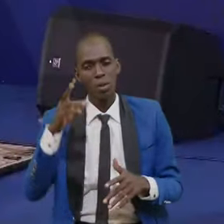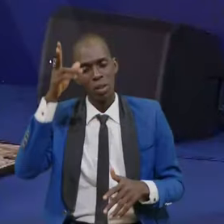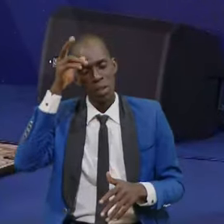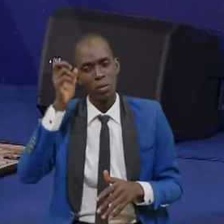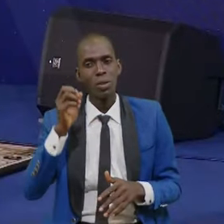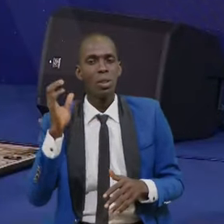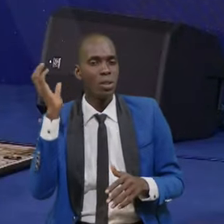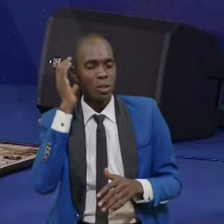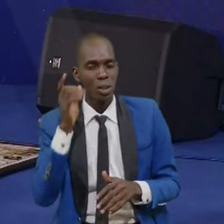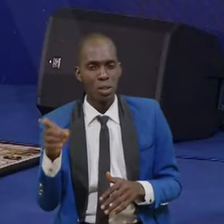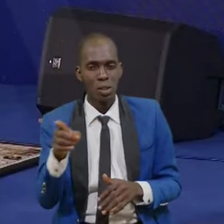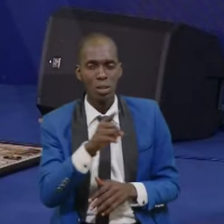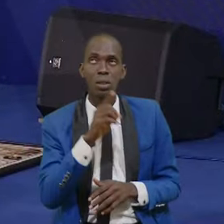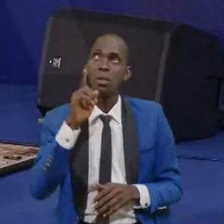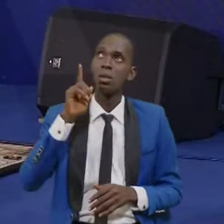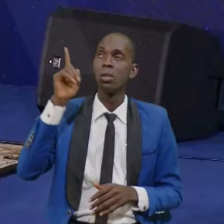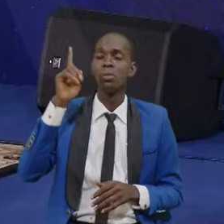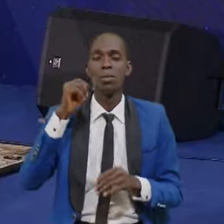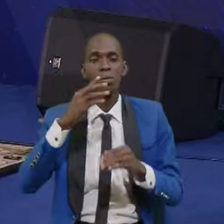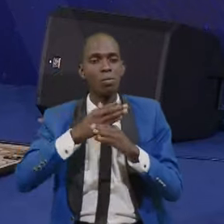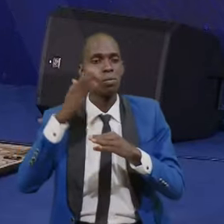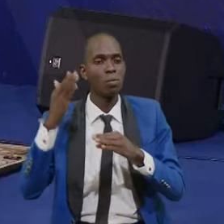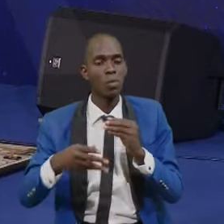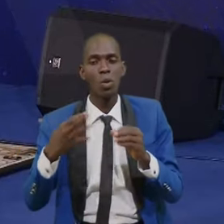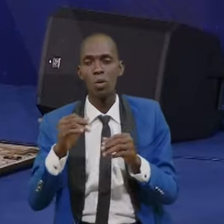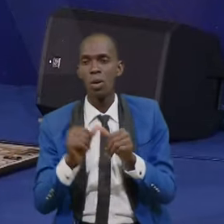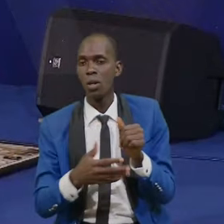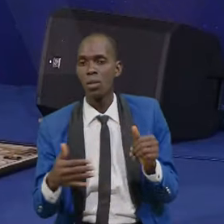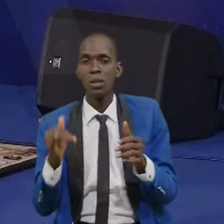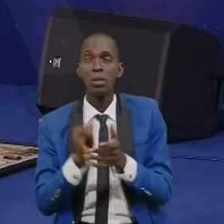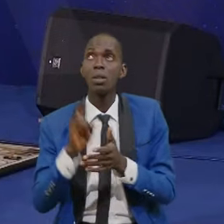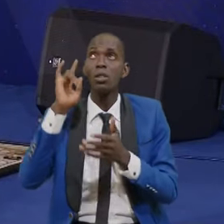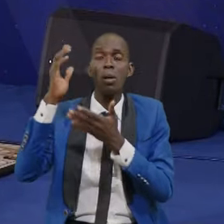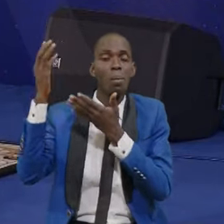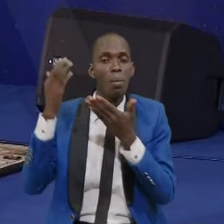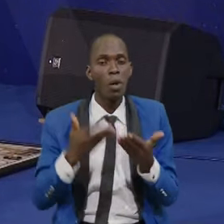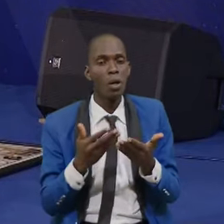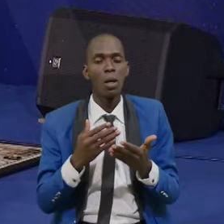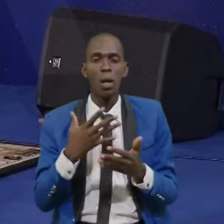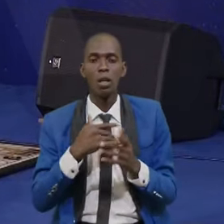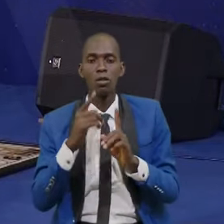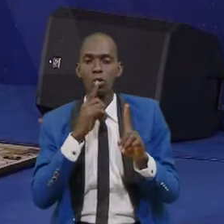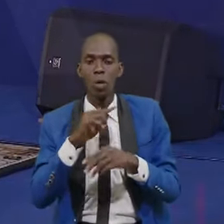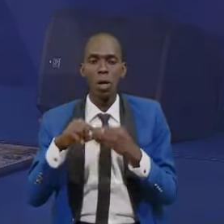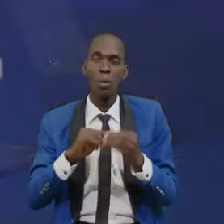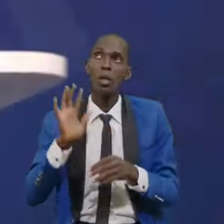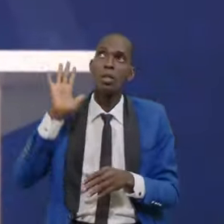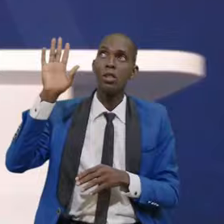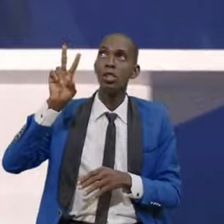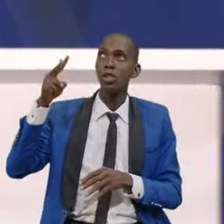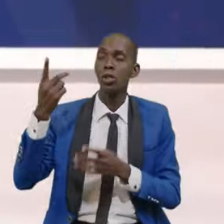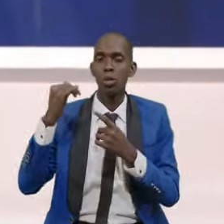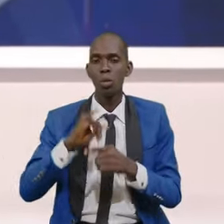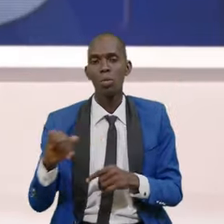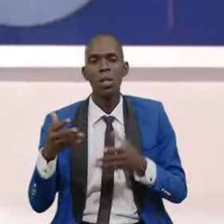totality of everything that he brought. He'll talk about his coming again. "Let not your heart be troubled.